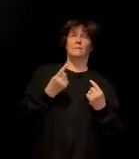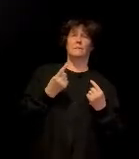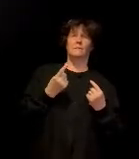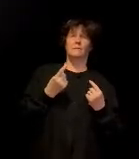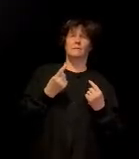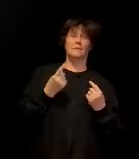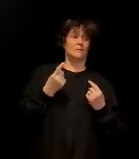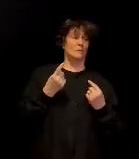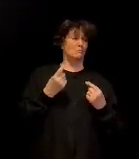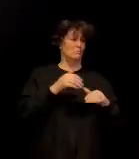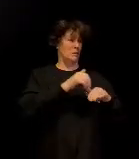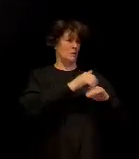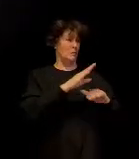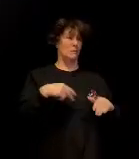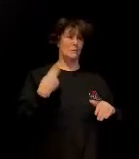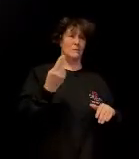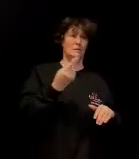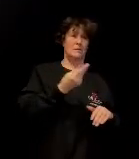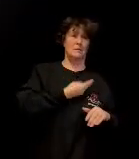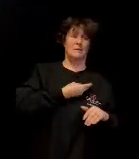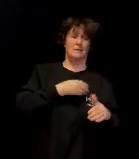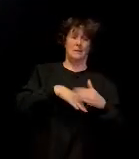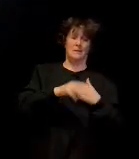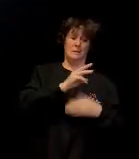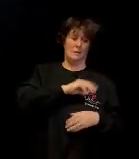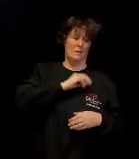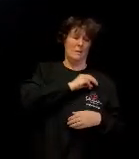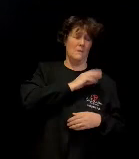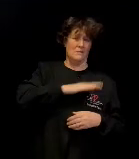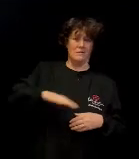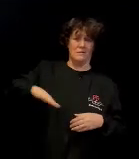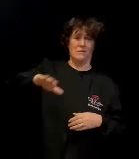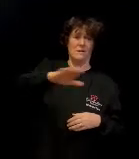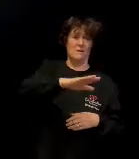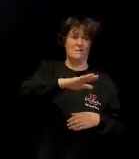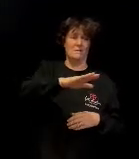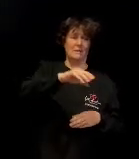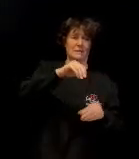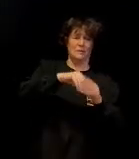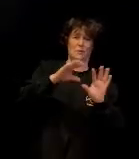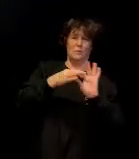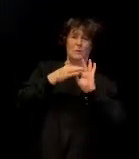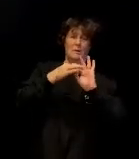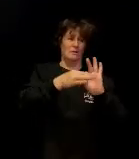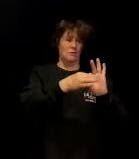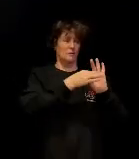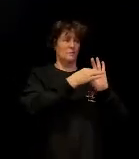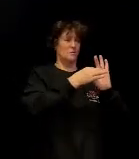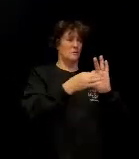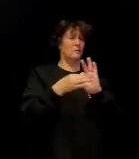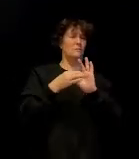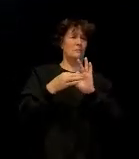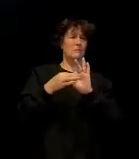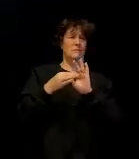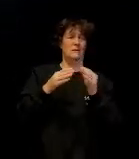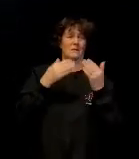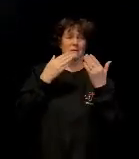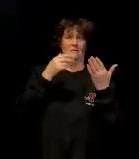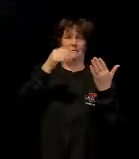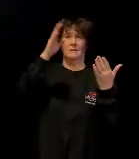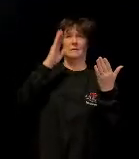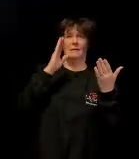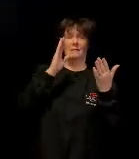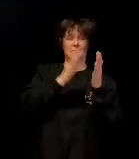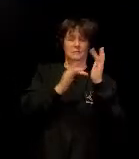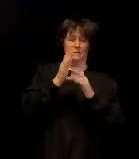us into the mission field of our communities and into our relationships, Lord. And I thank you for that. It's